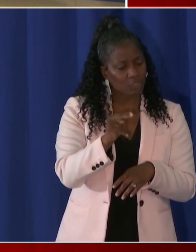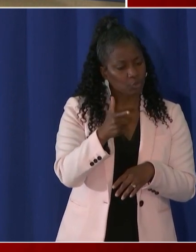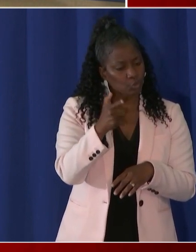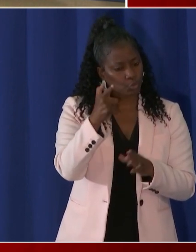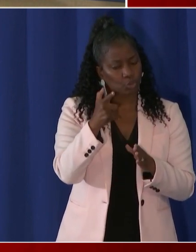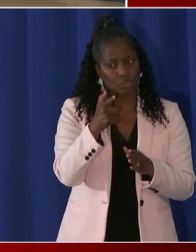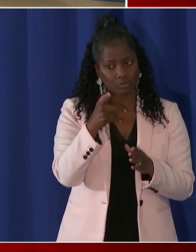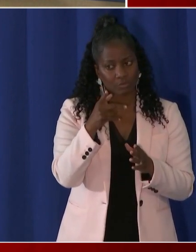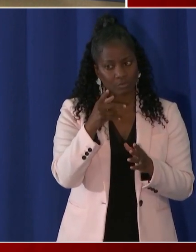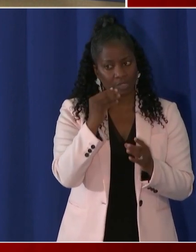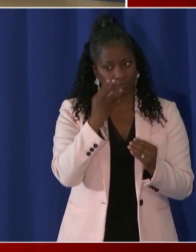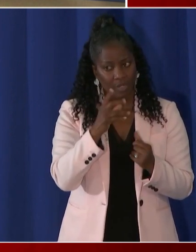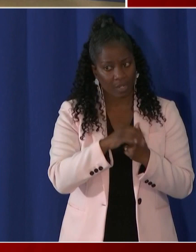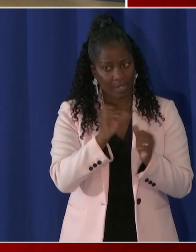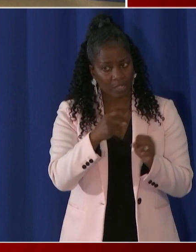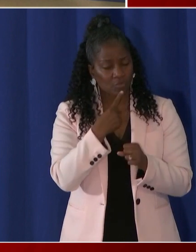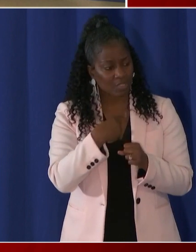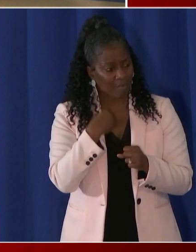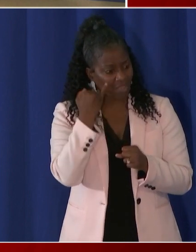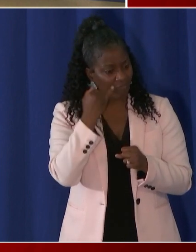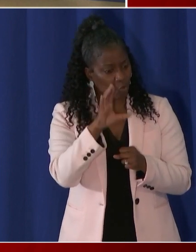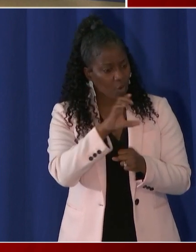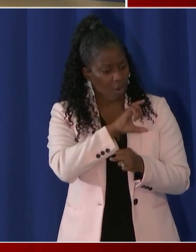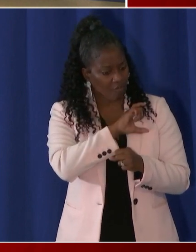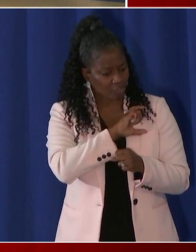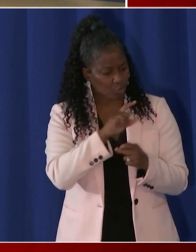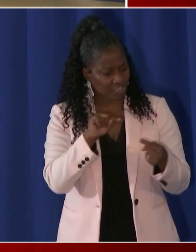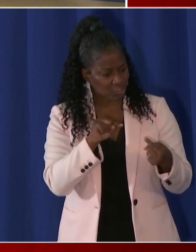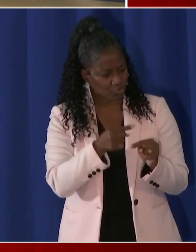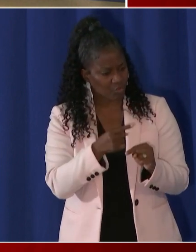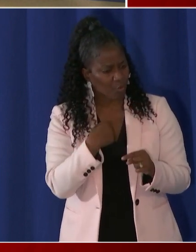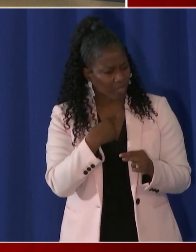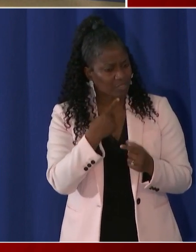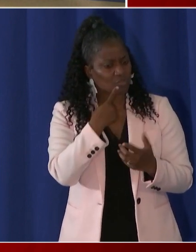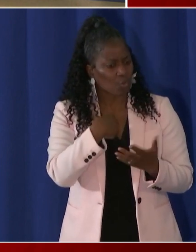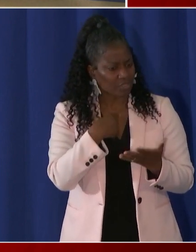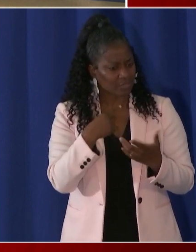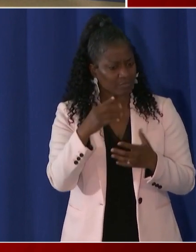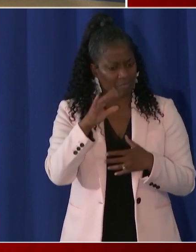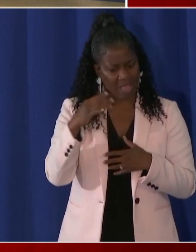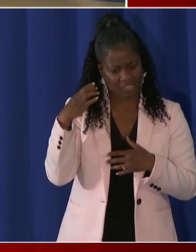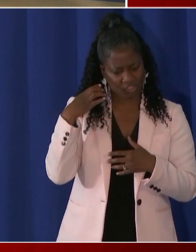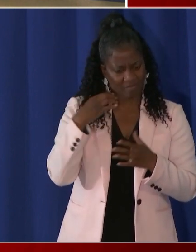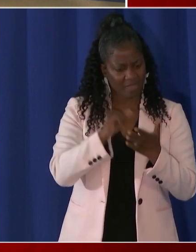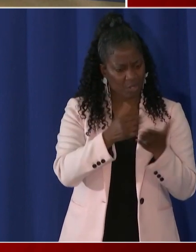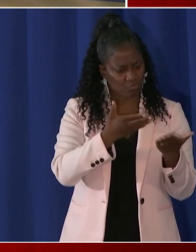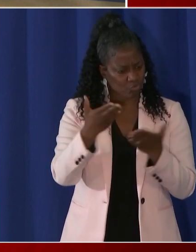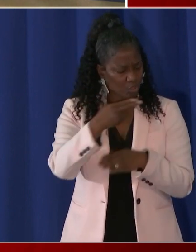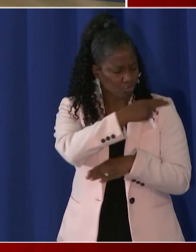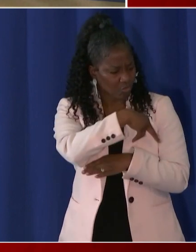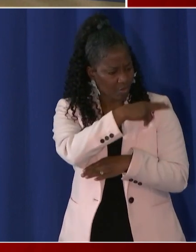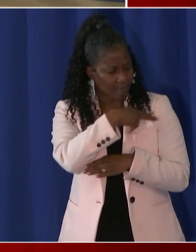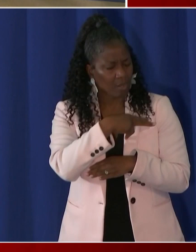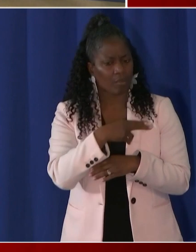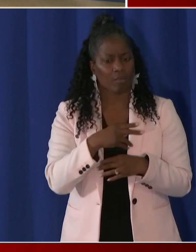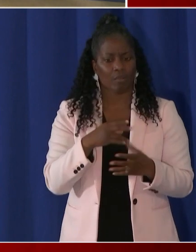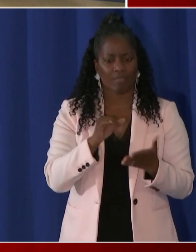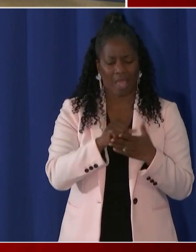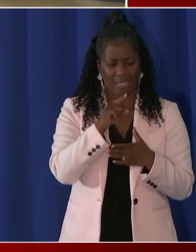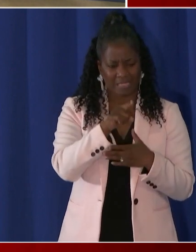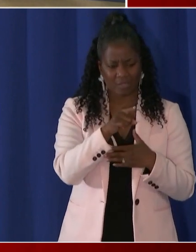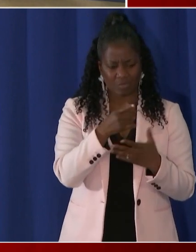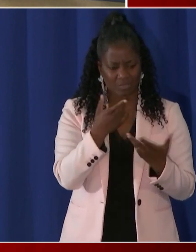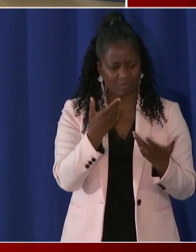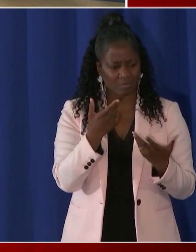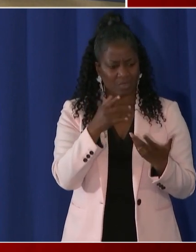you tell us if your officers were actually injured? We were told by the chief they were taken to the hospital. Your press release said they were charged by the man, but